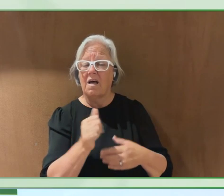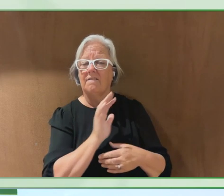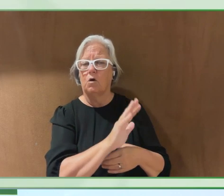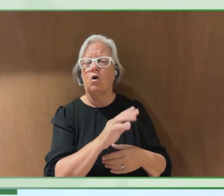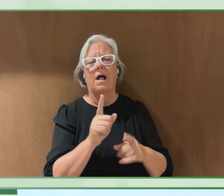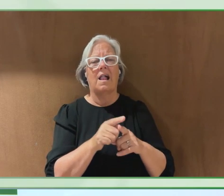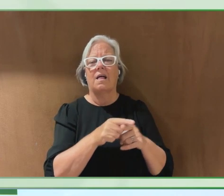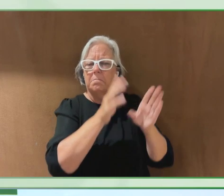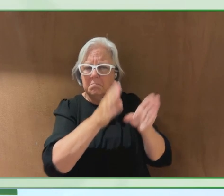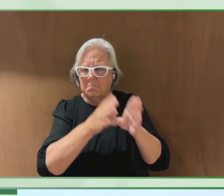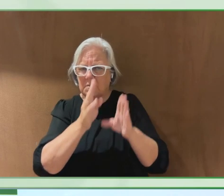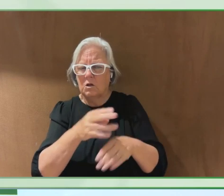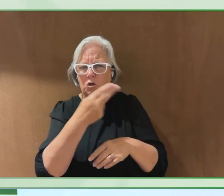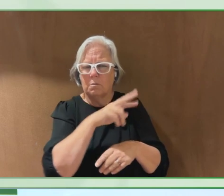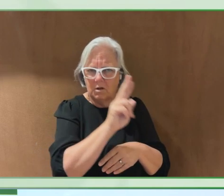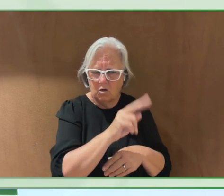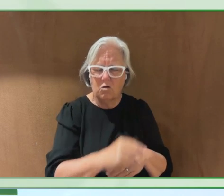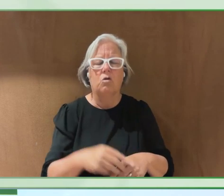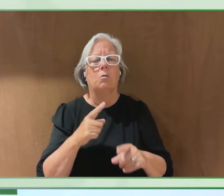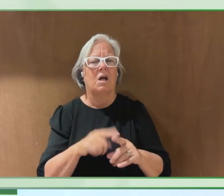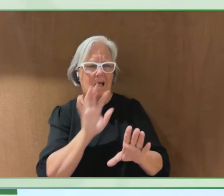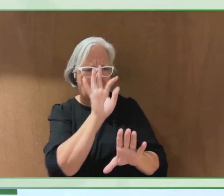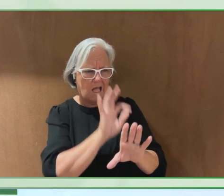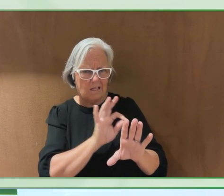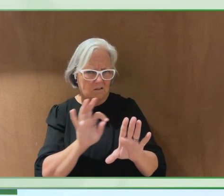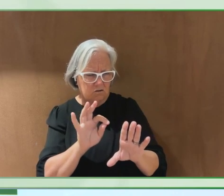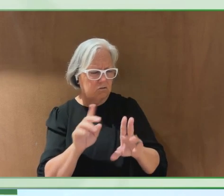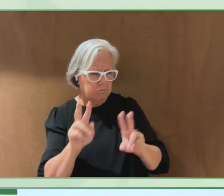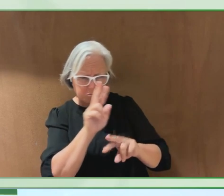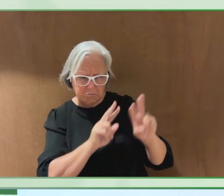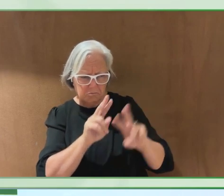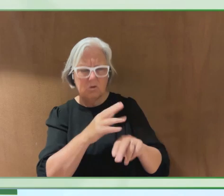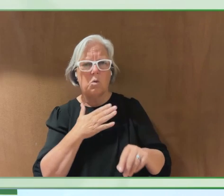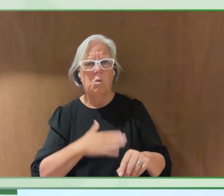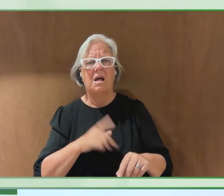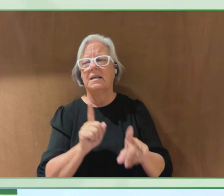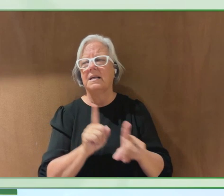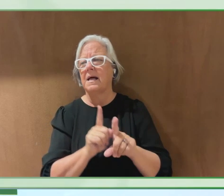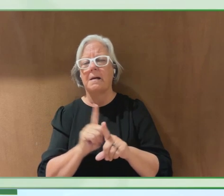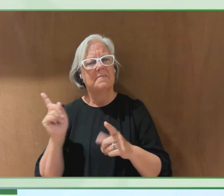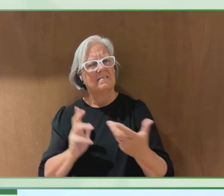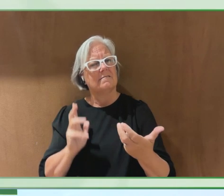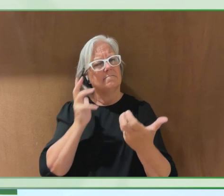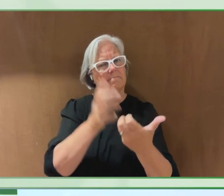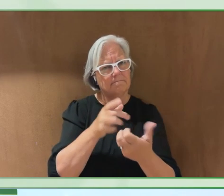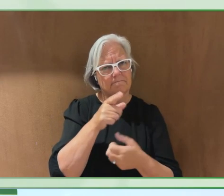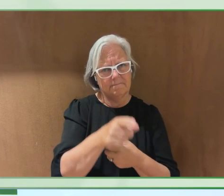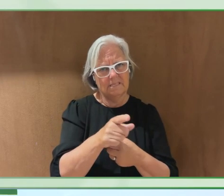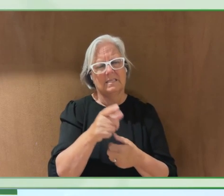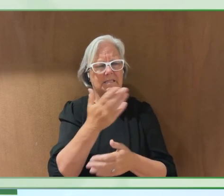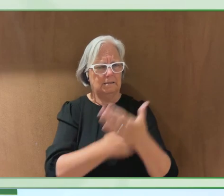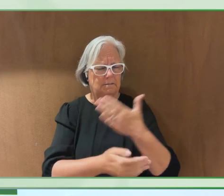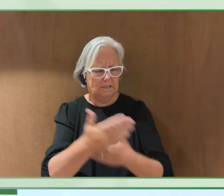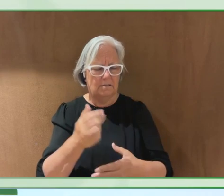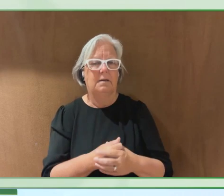with a team of architects, look at their architecture and make reasonable accommodation requests. Third, sensitize their existing